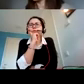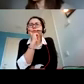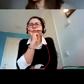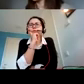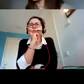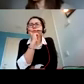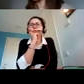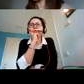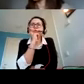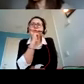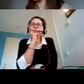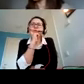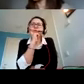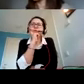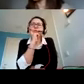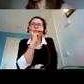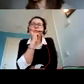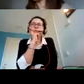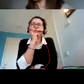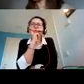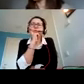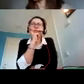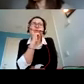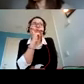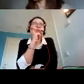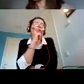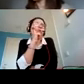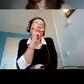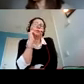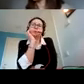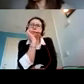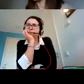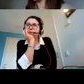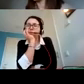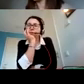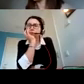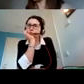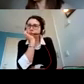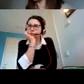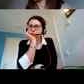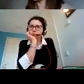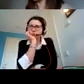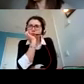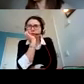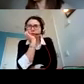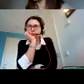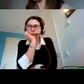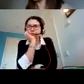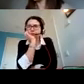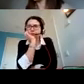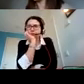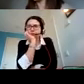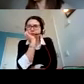To do that, on the one hand, it introduced for the first time in Italy corporate responsibility